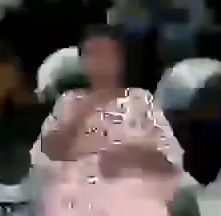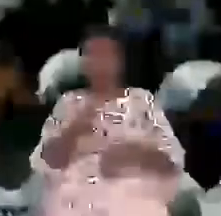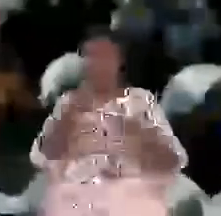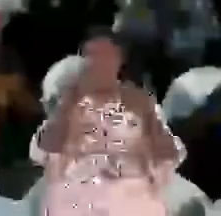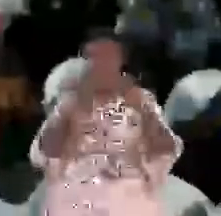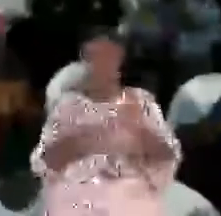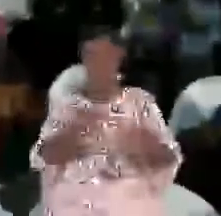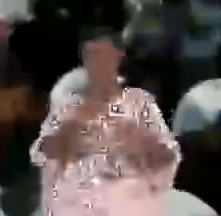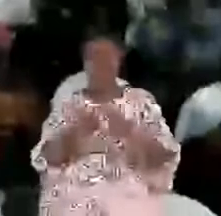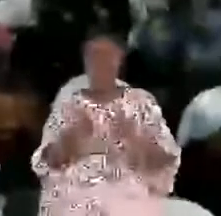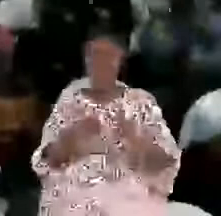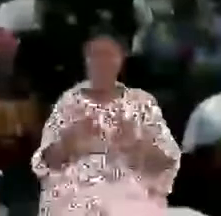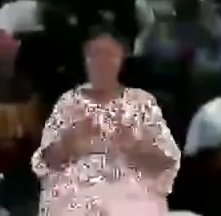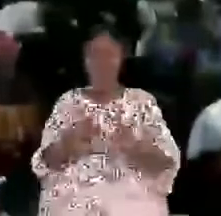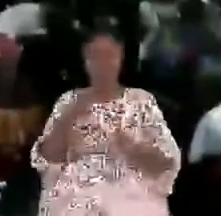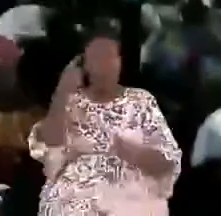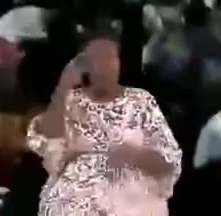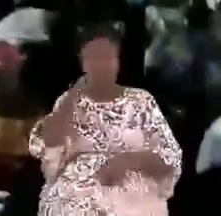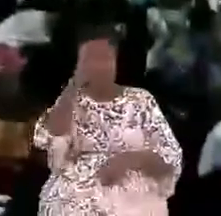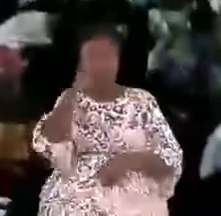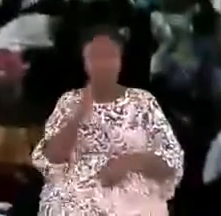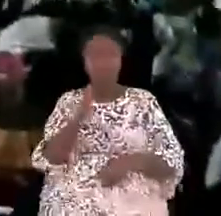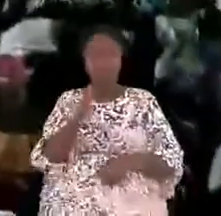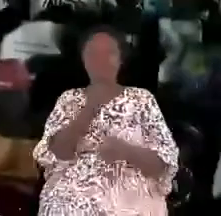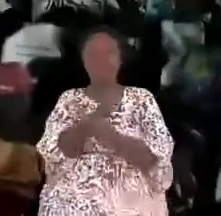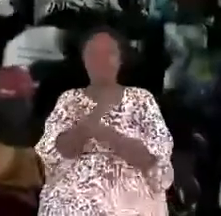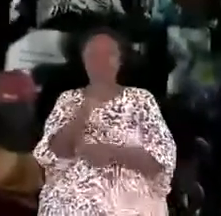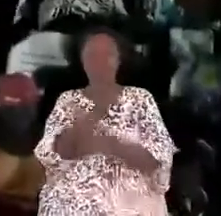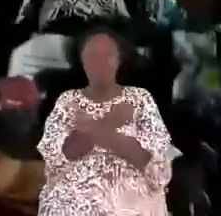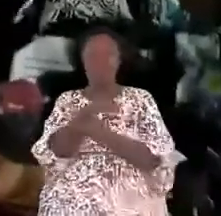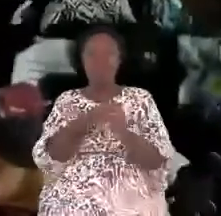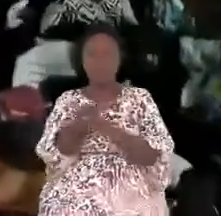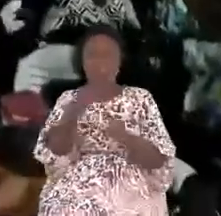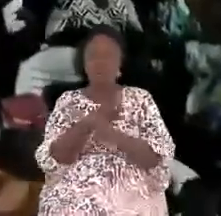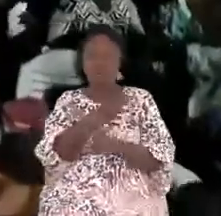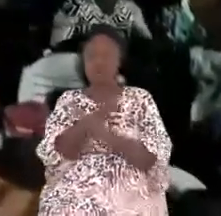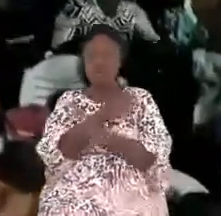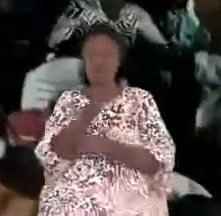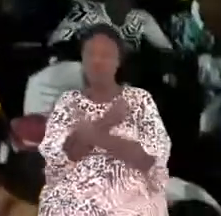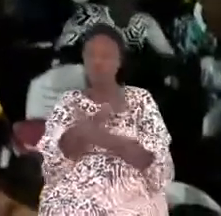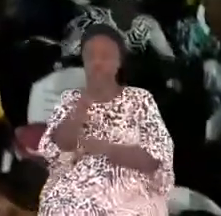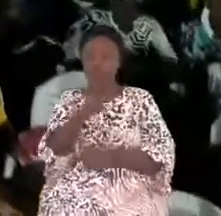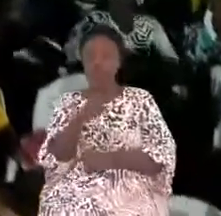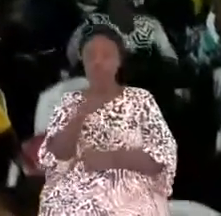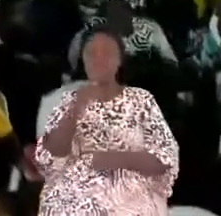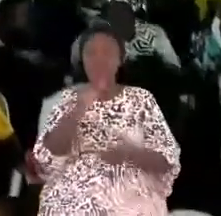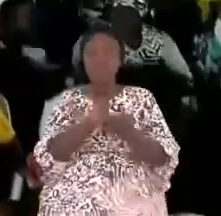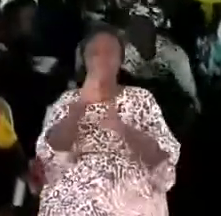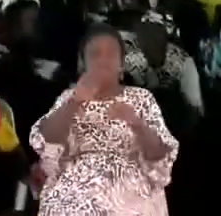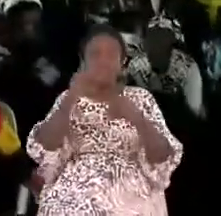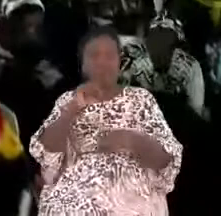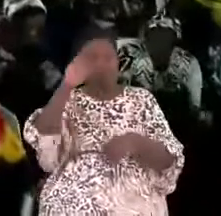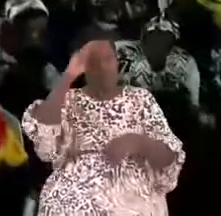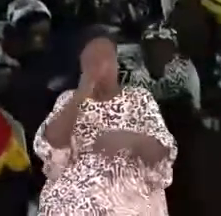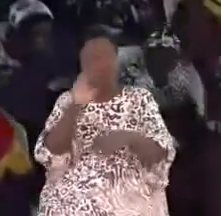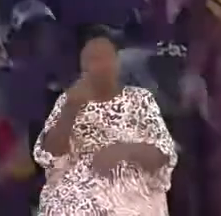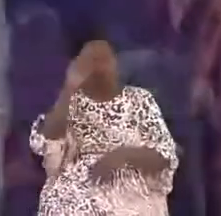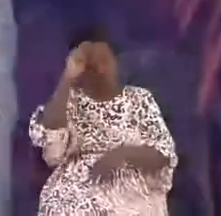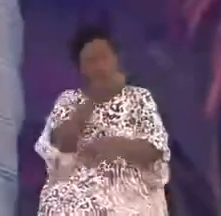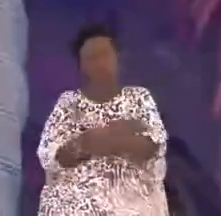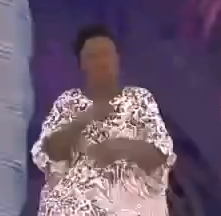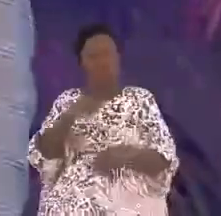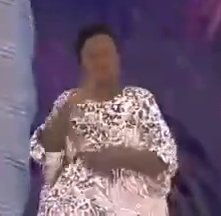god should love the world and so loved you in the world that he gave his only begotten son that whosoever